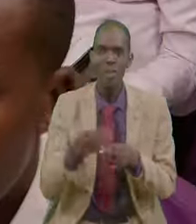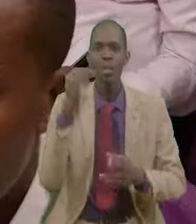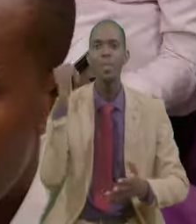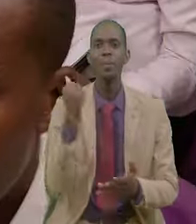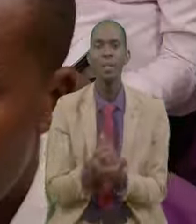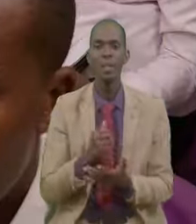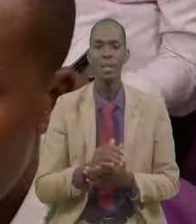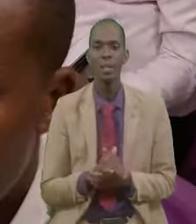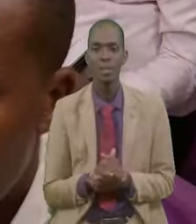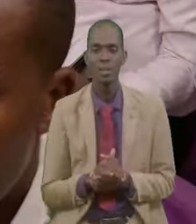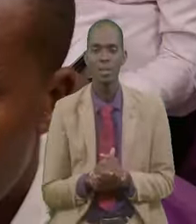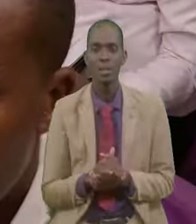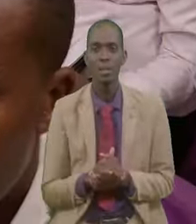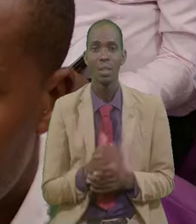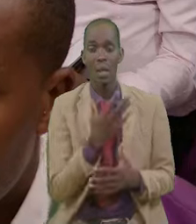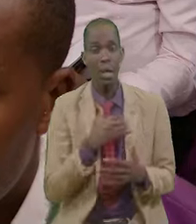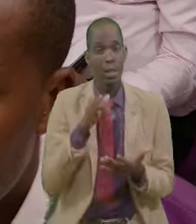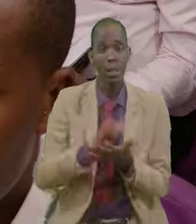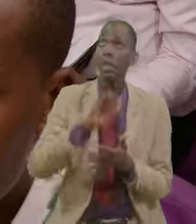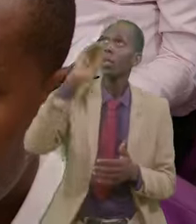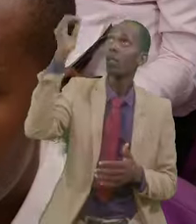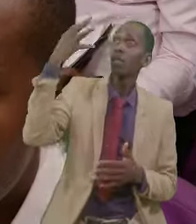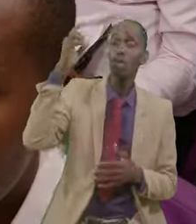Jesus' name. And then that grace of God